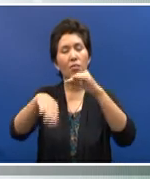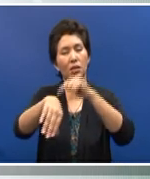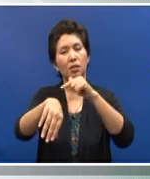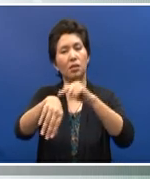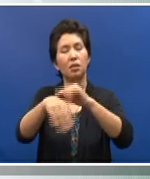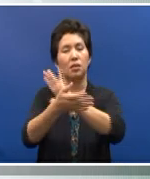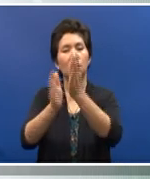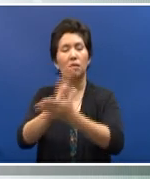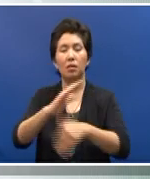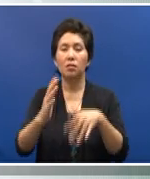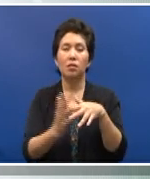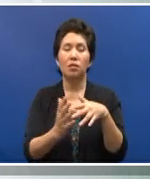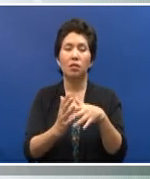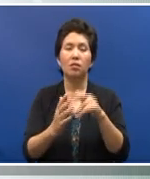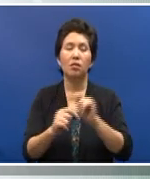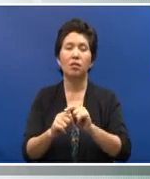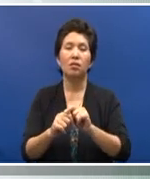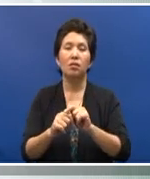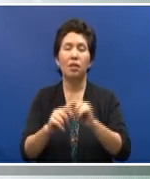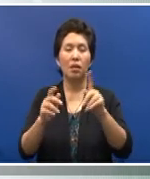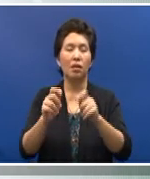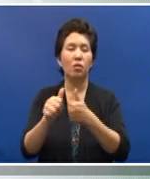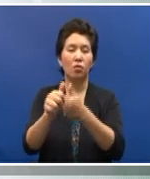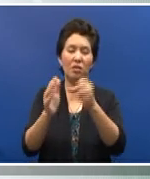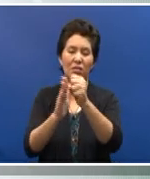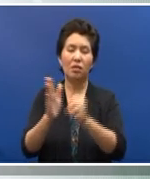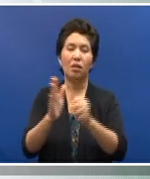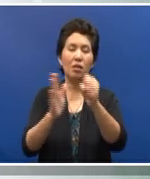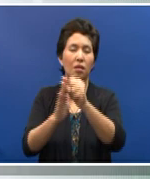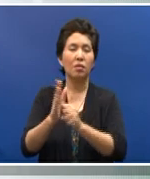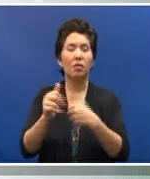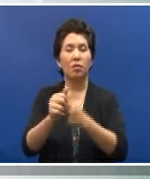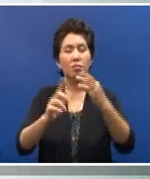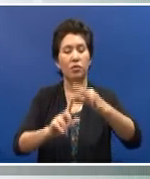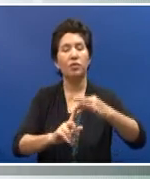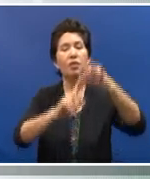to the establishment of towns which serves as centers of civilization.